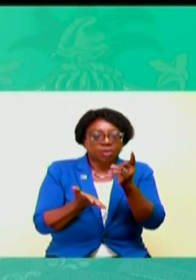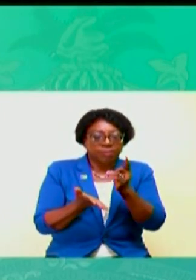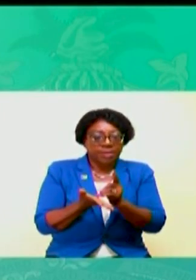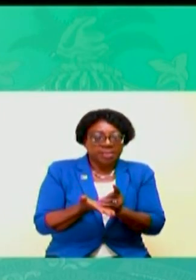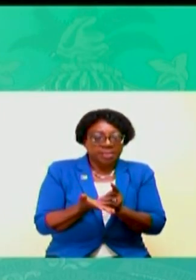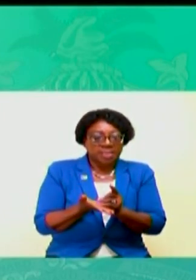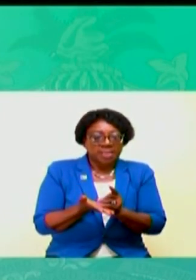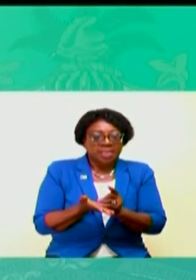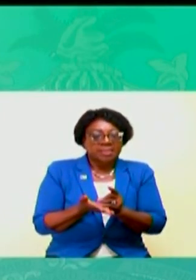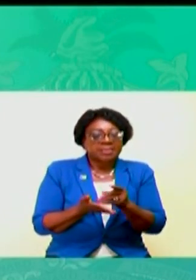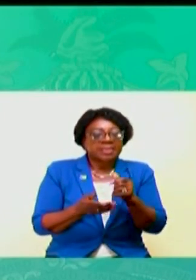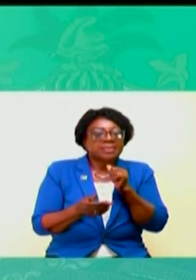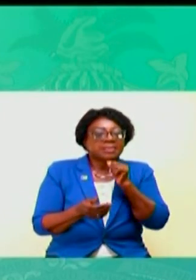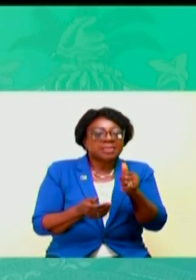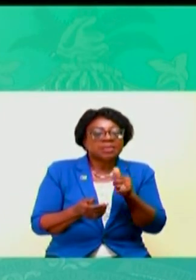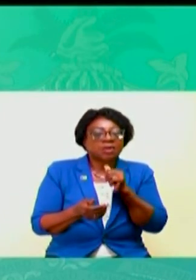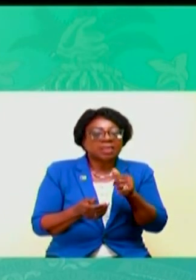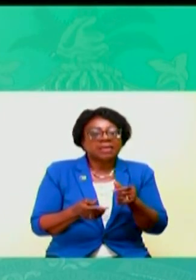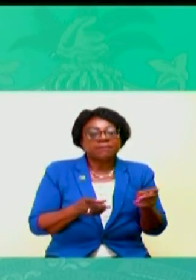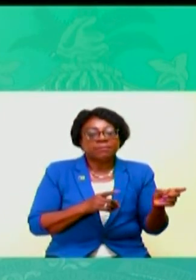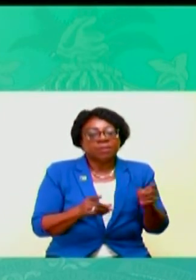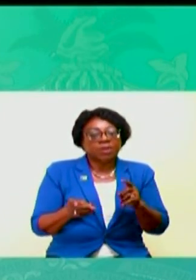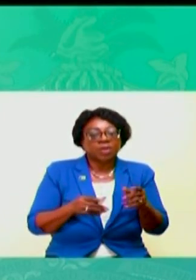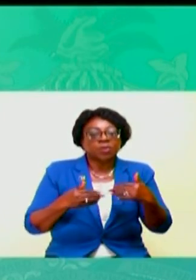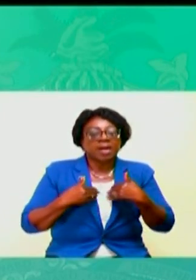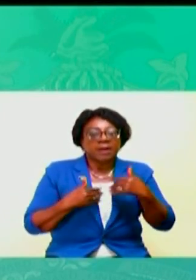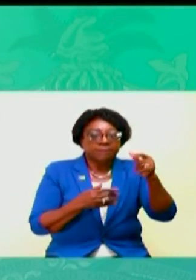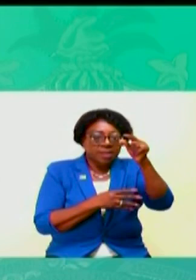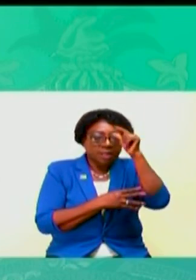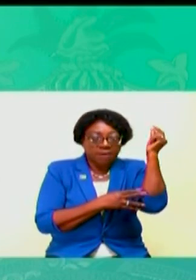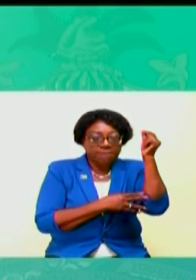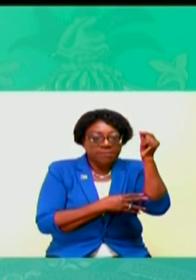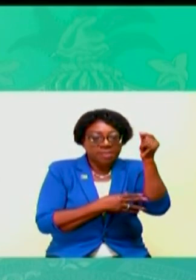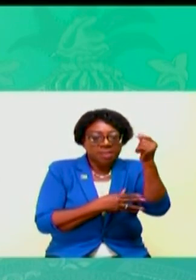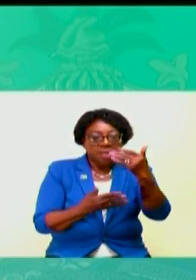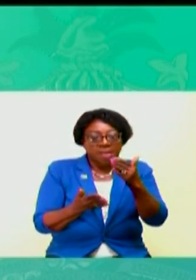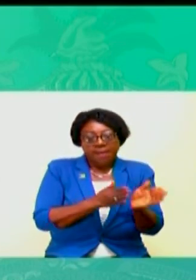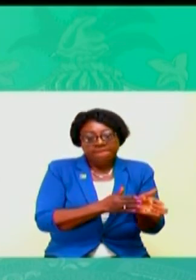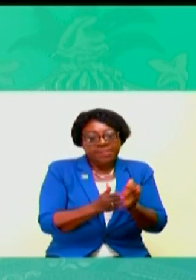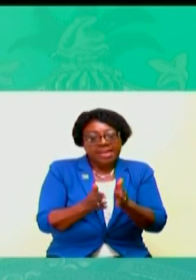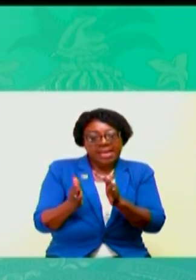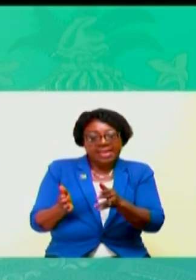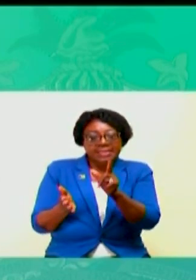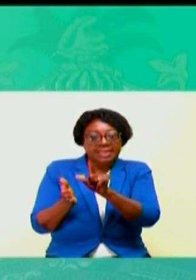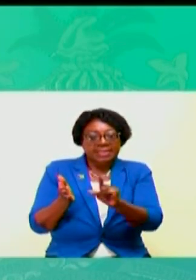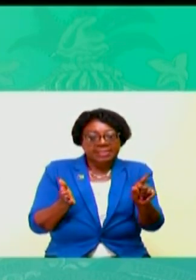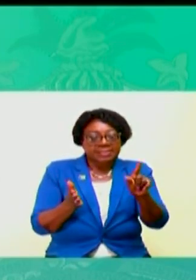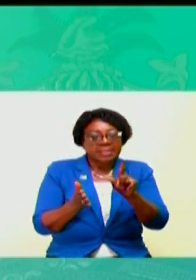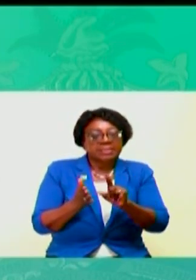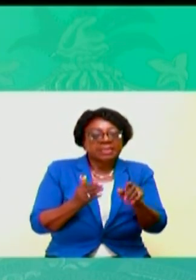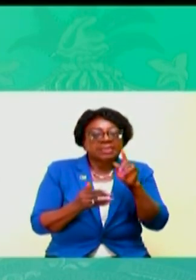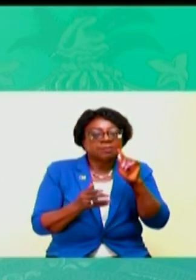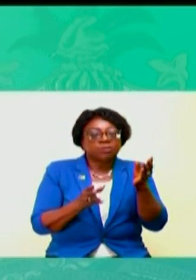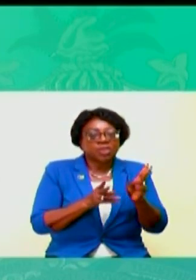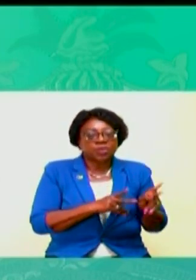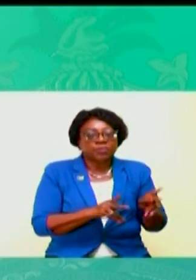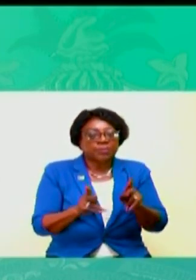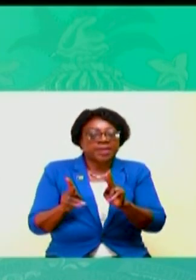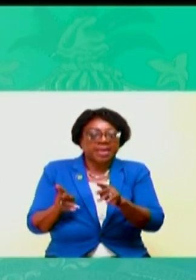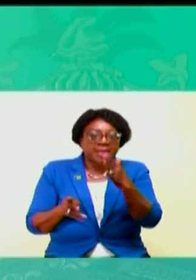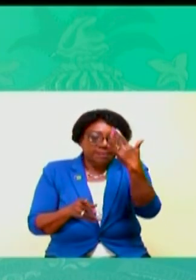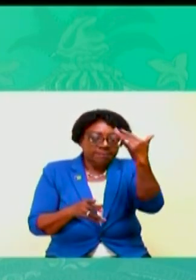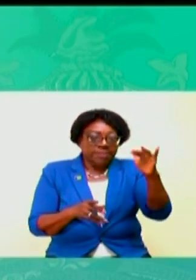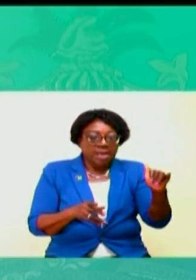even bother to have the government draft the lease. No. The lease was prepared by